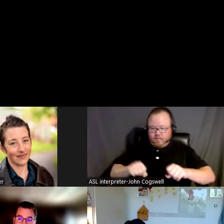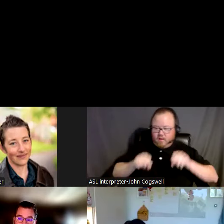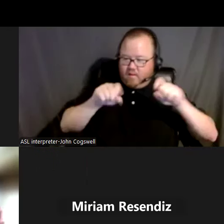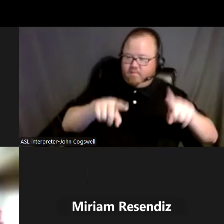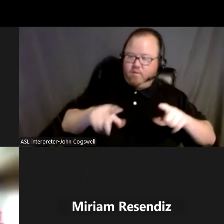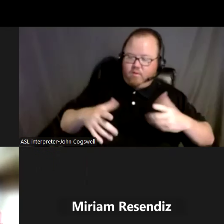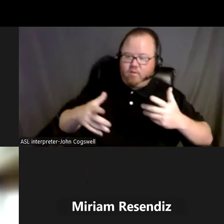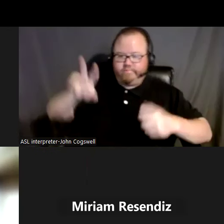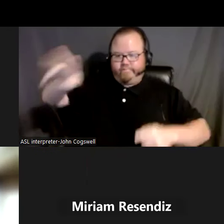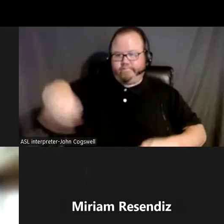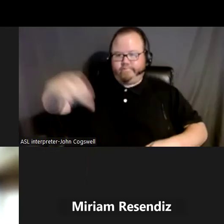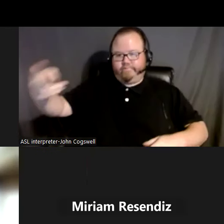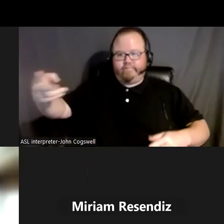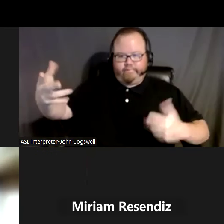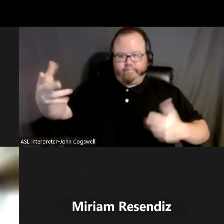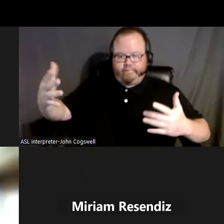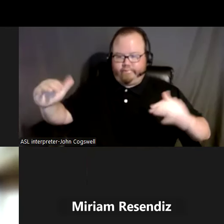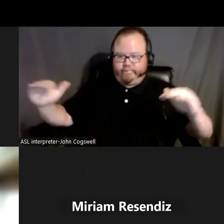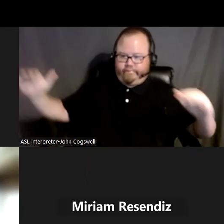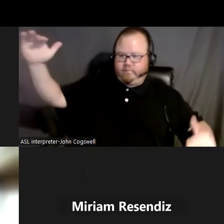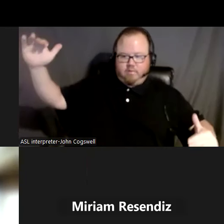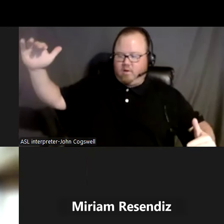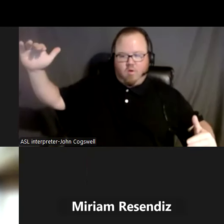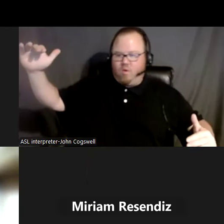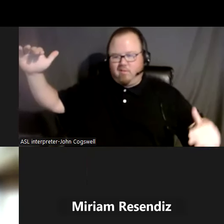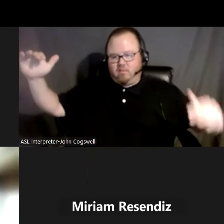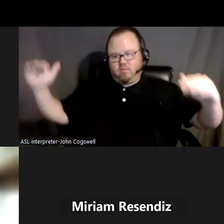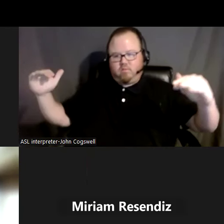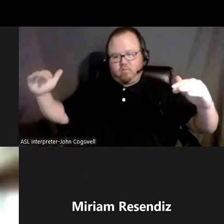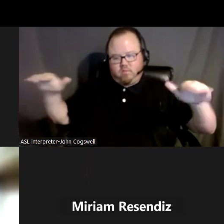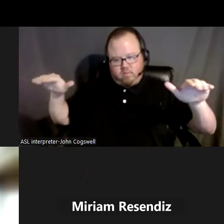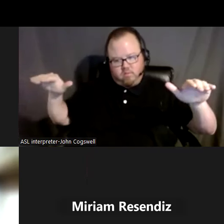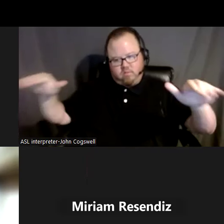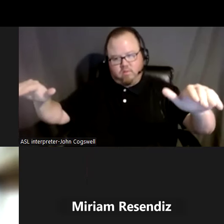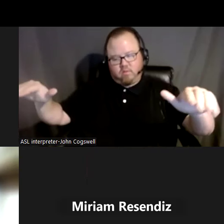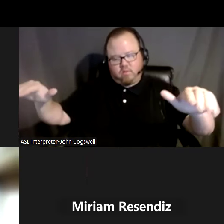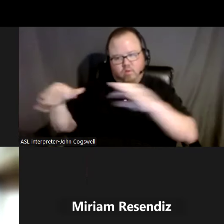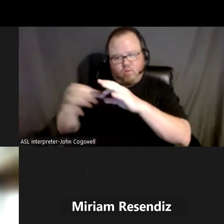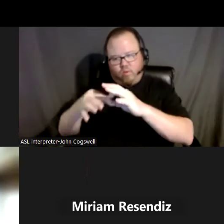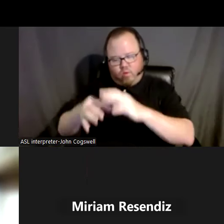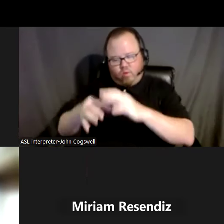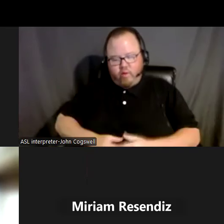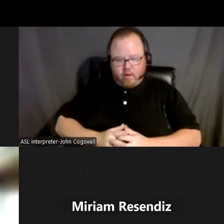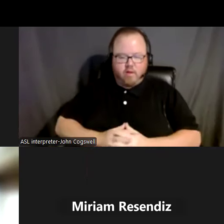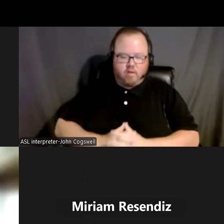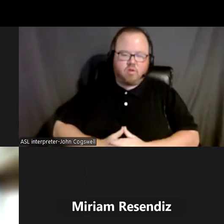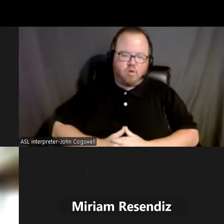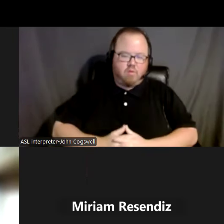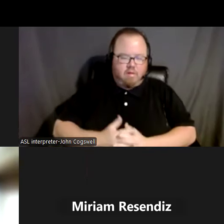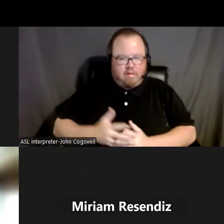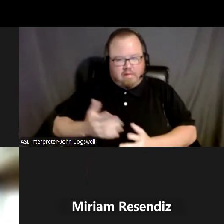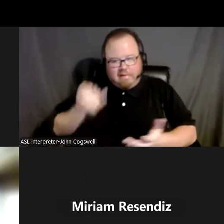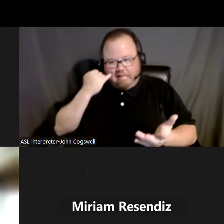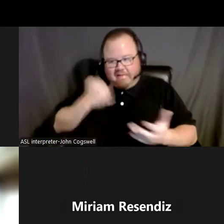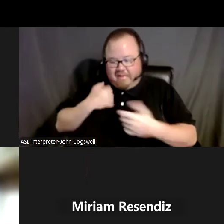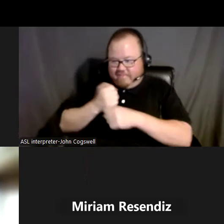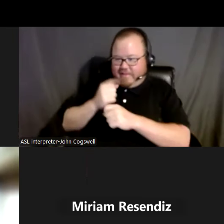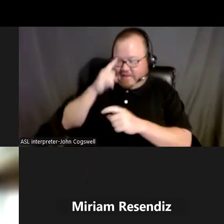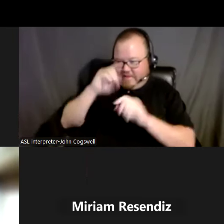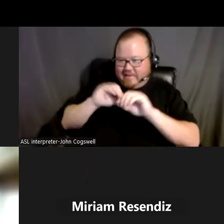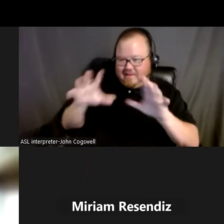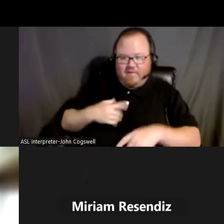other opposite ends of the spectrum, I think they're actually highly correlated. If that, I don't even know if that made sense. But No. I got